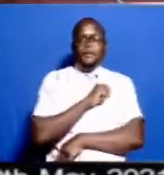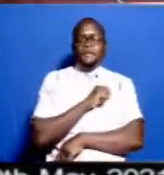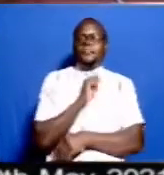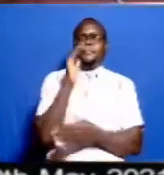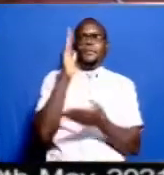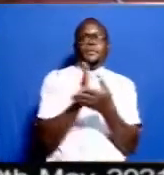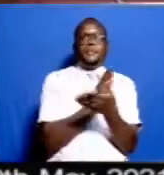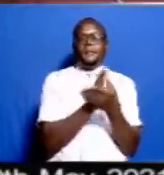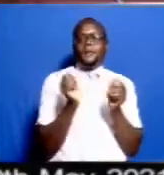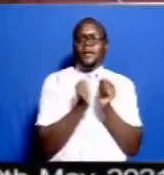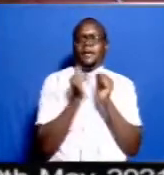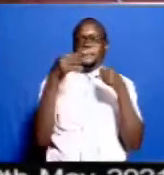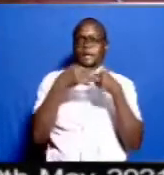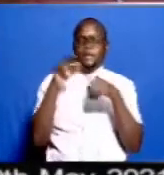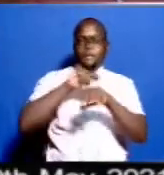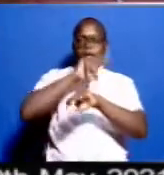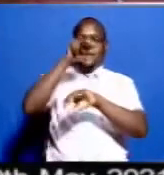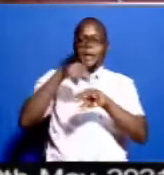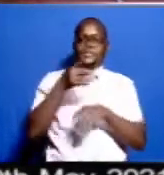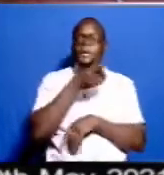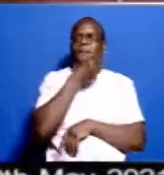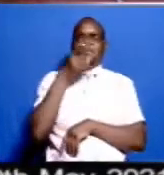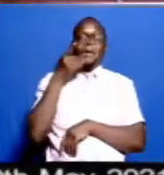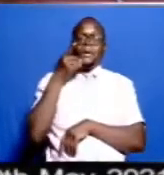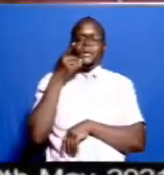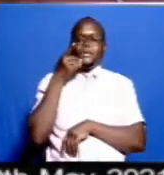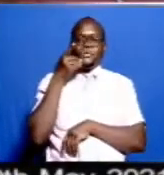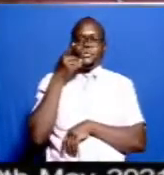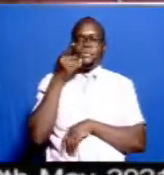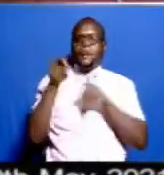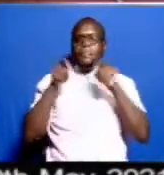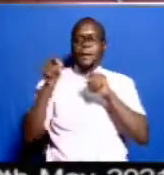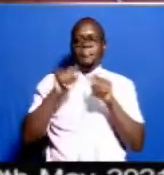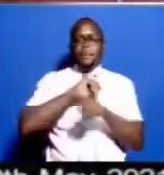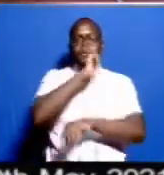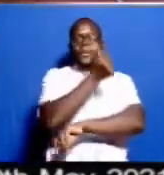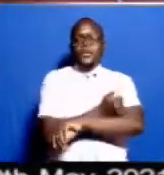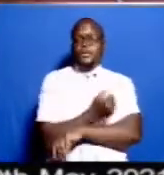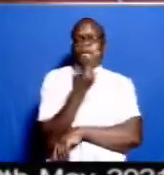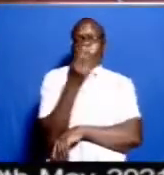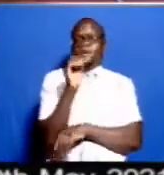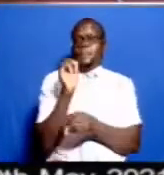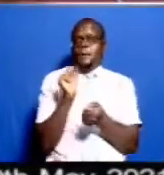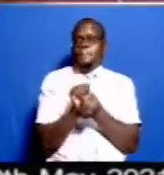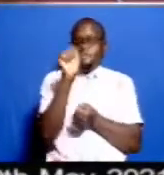18 of the National Drought Management Authority Act of 2016,